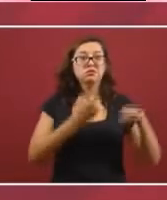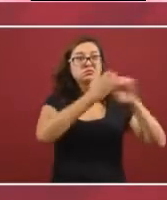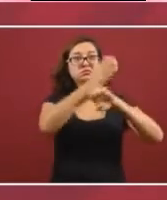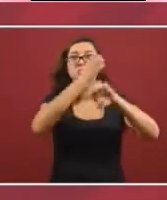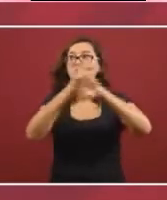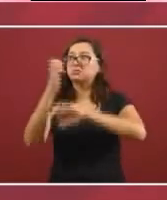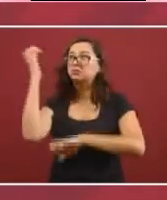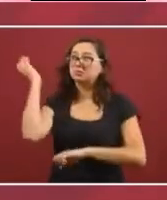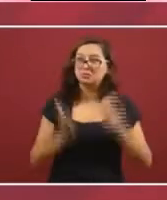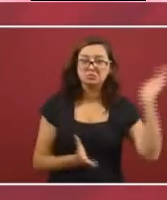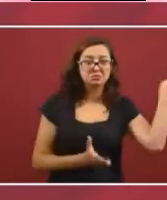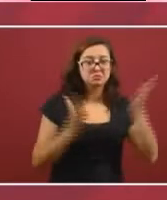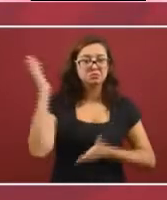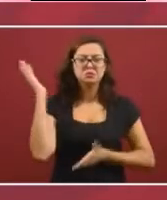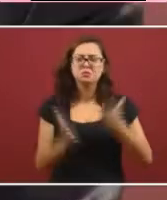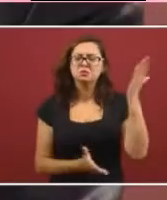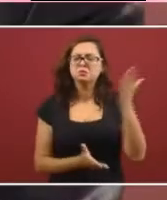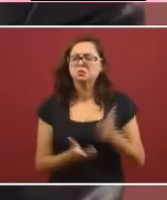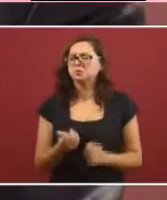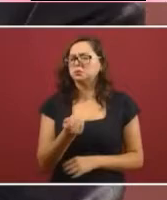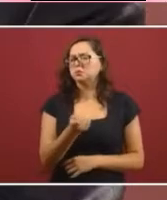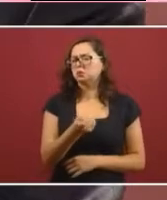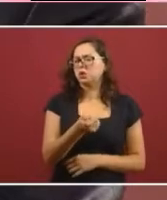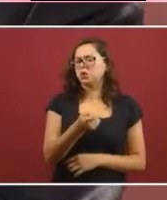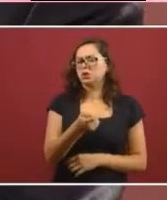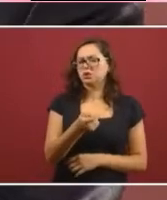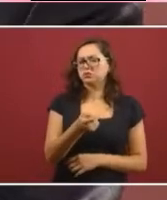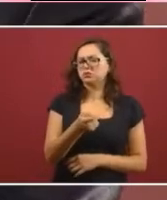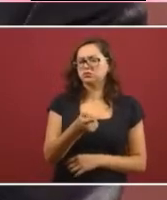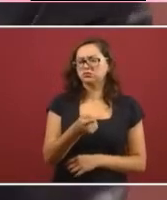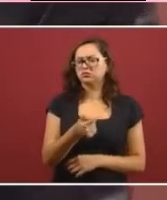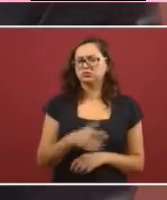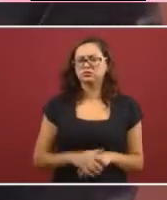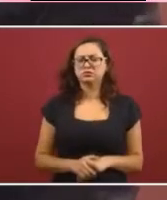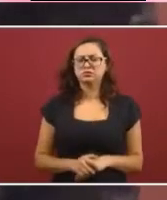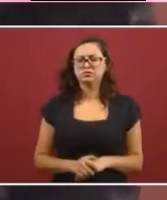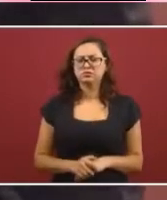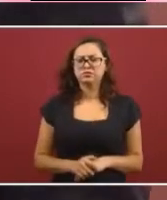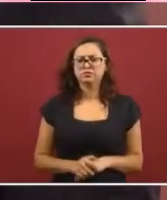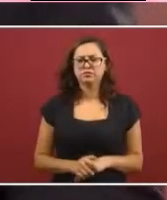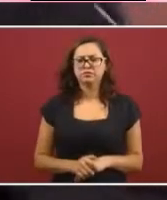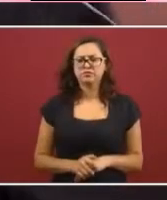Or they came to Mexico if they were in the States. But there was few of them.